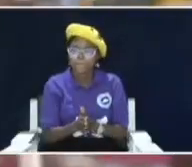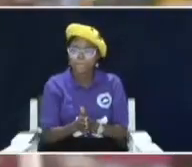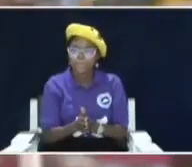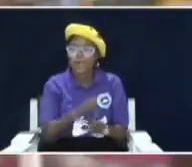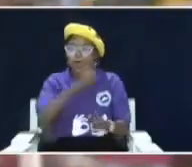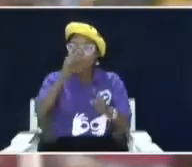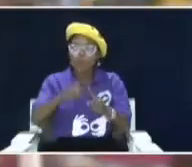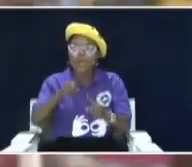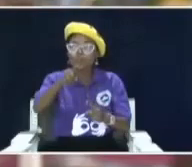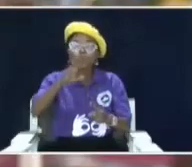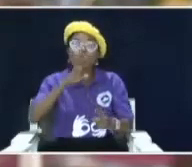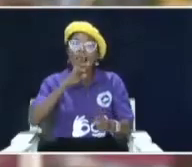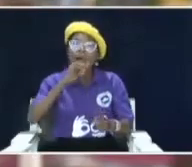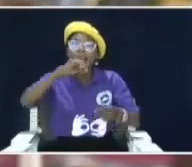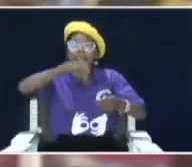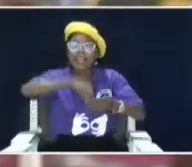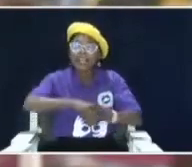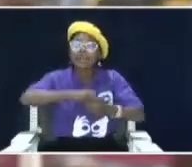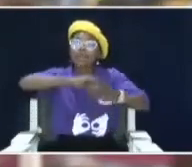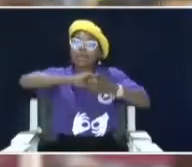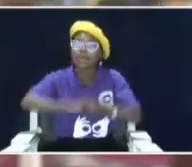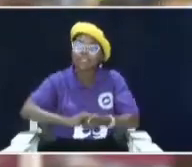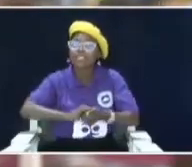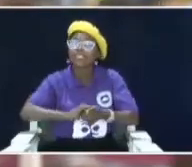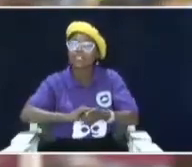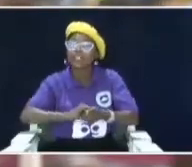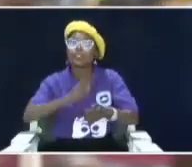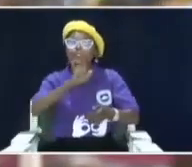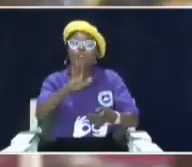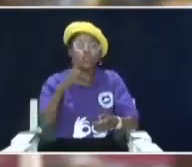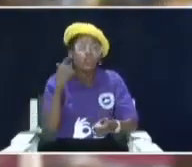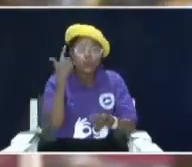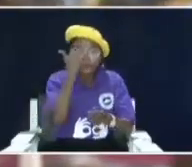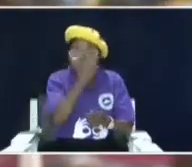When you are in partnership with fire, your face will carry